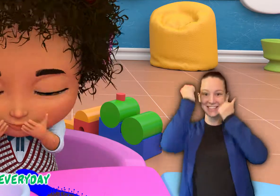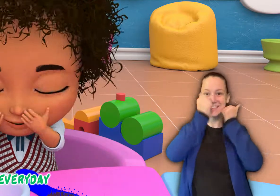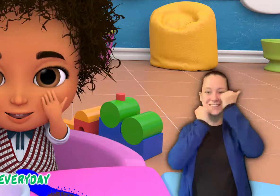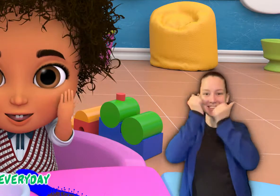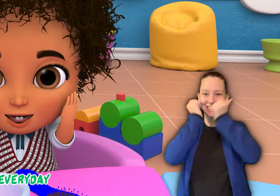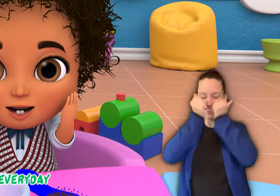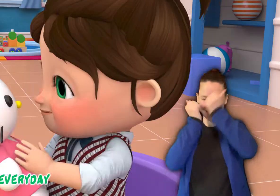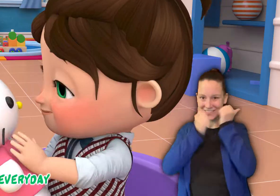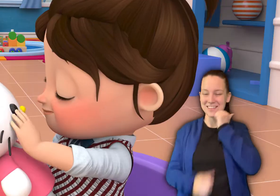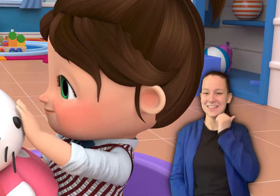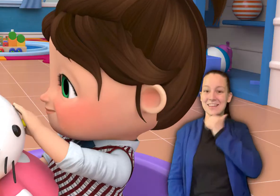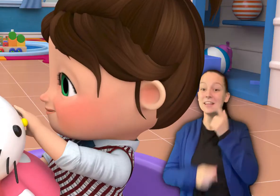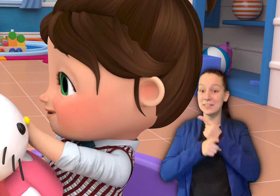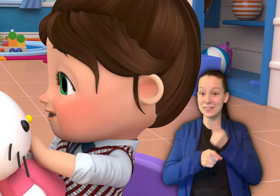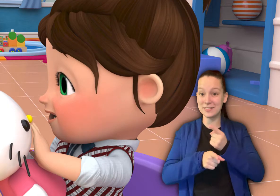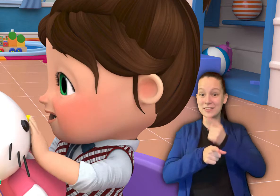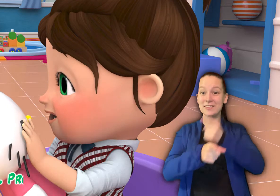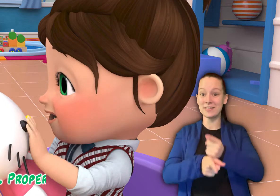every day.